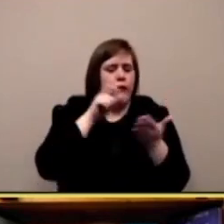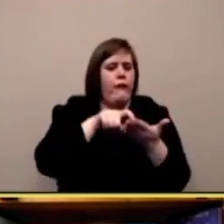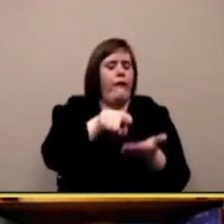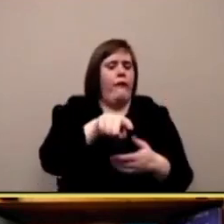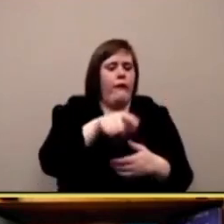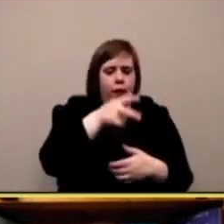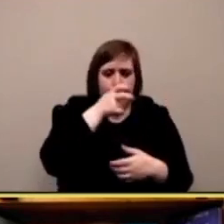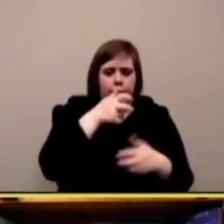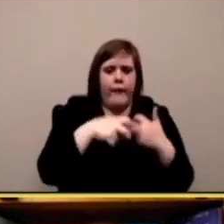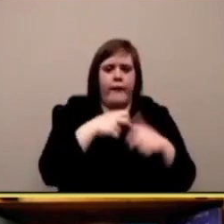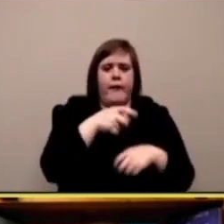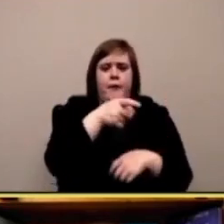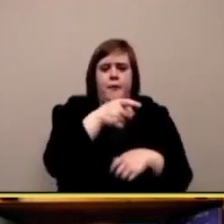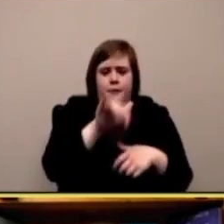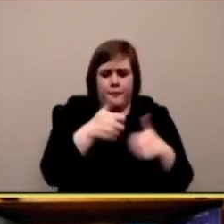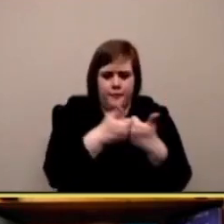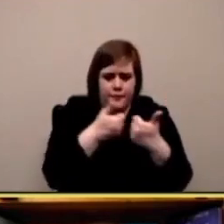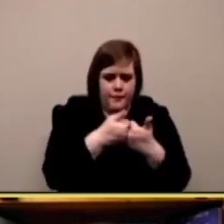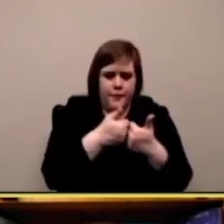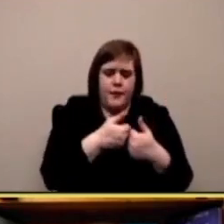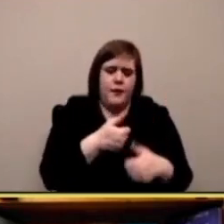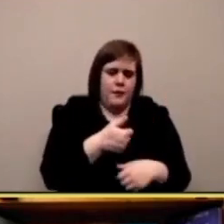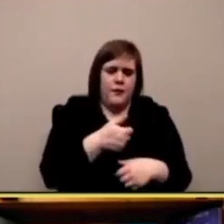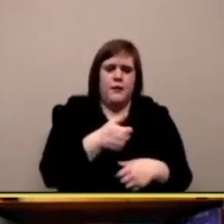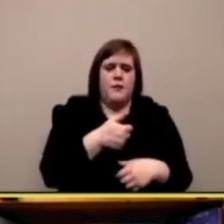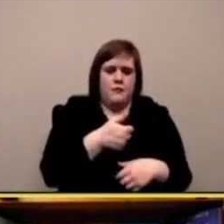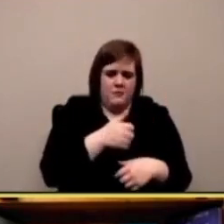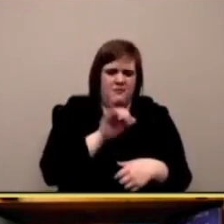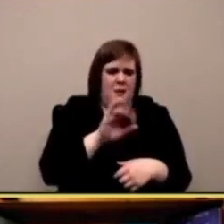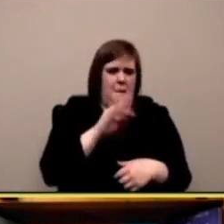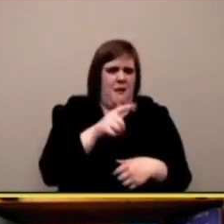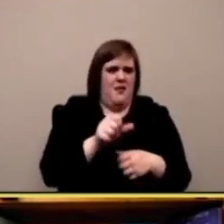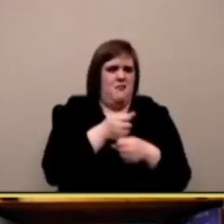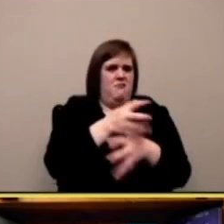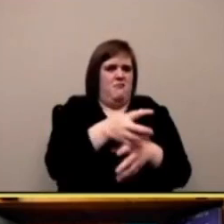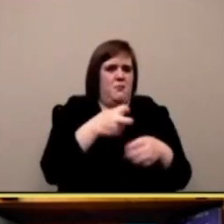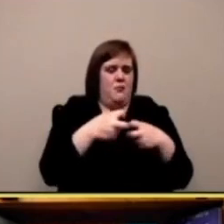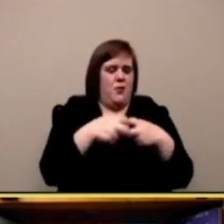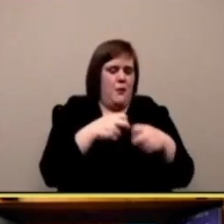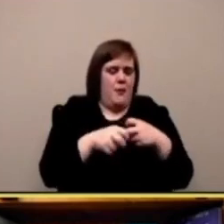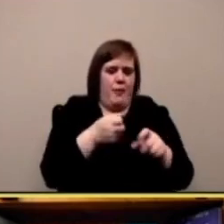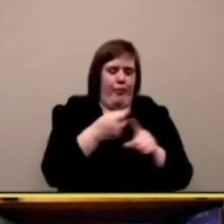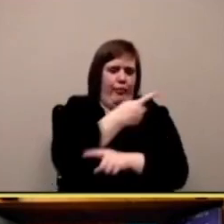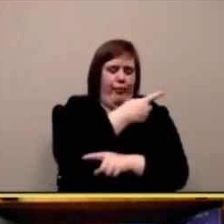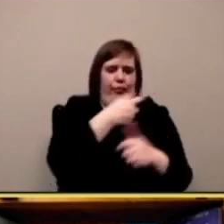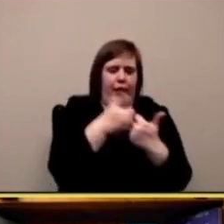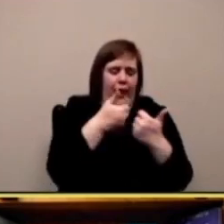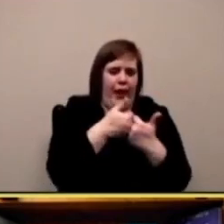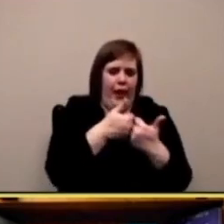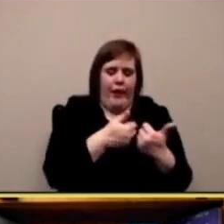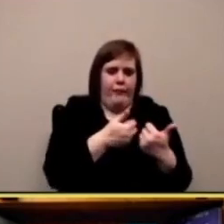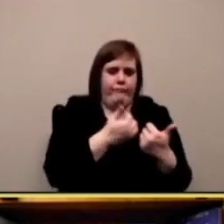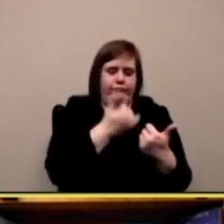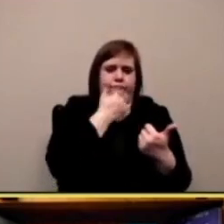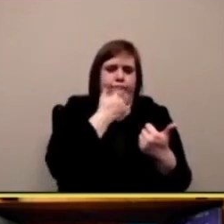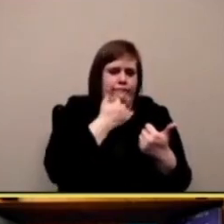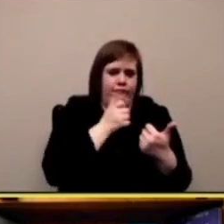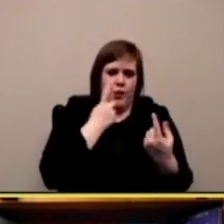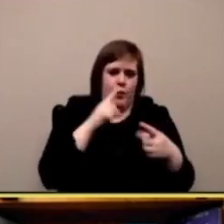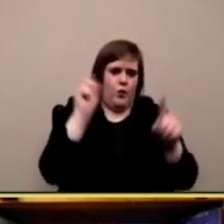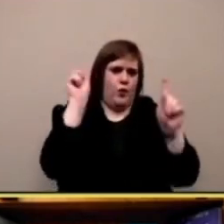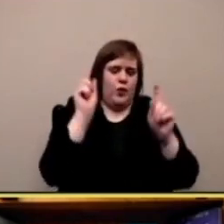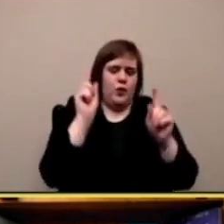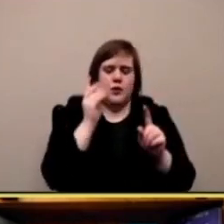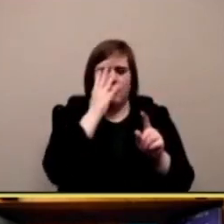games, like bugs essentially, things that make their games not work or their problems or the code is not one,